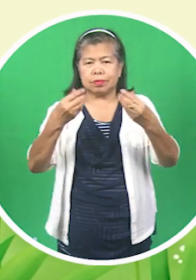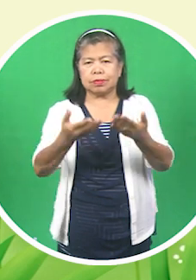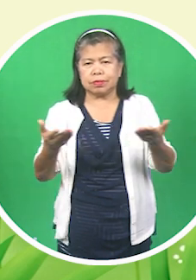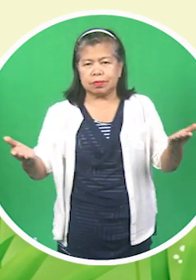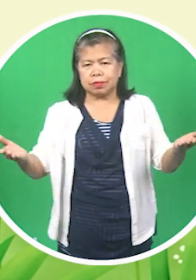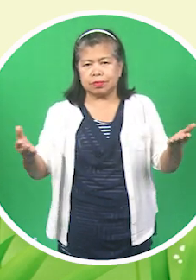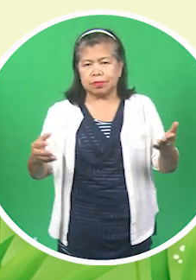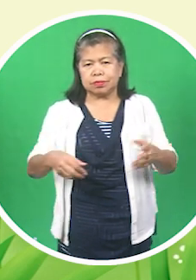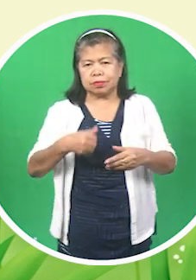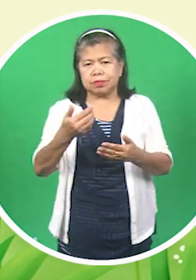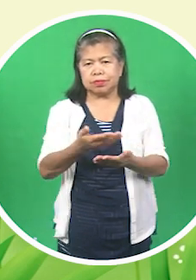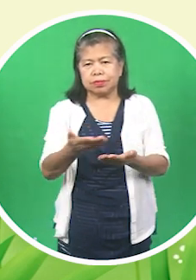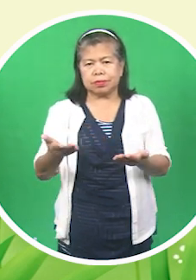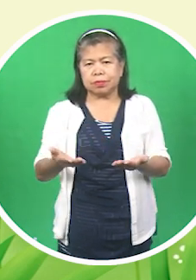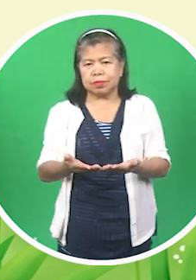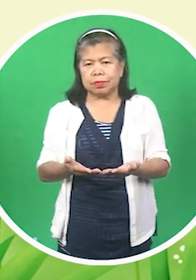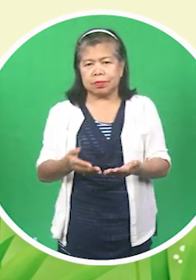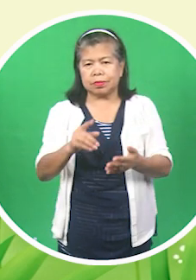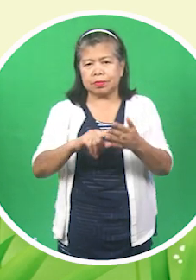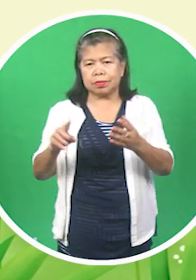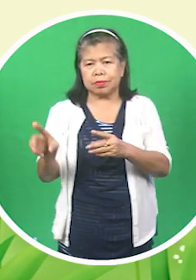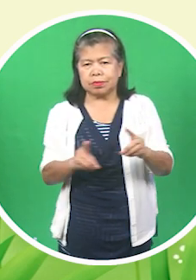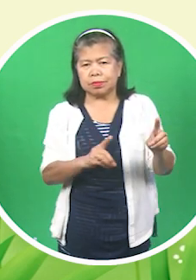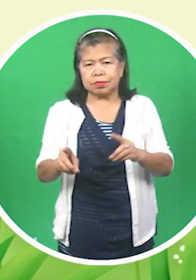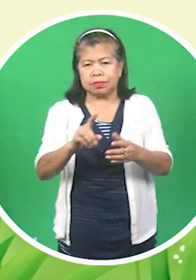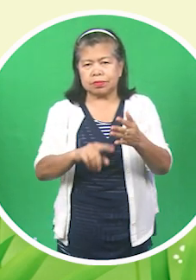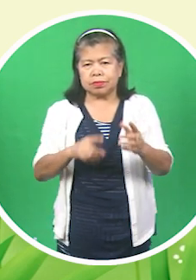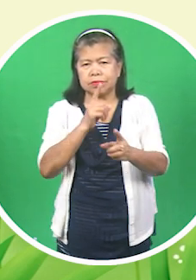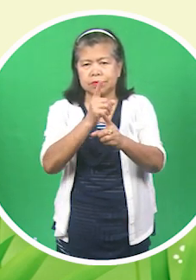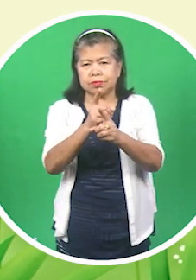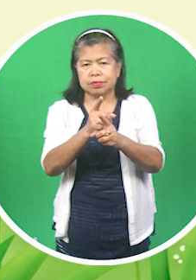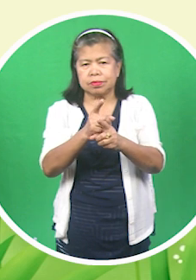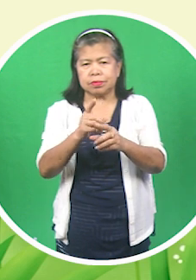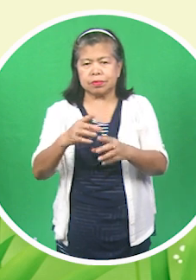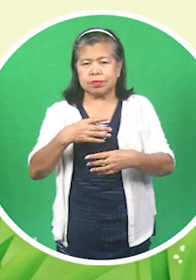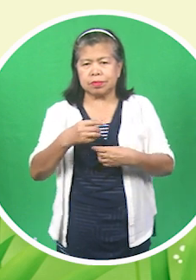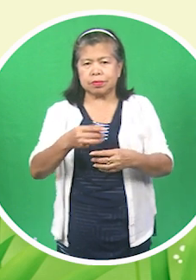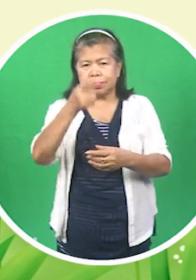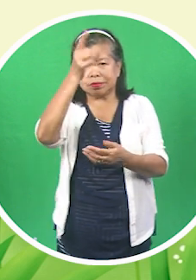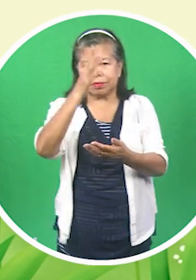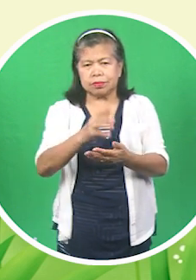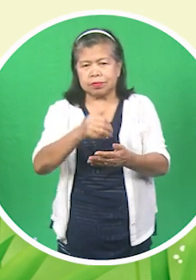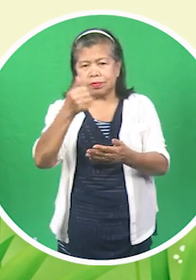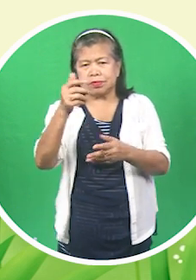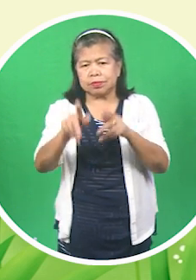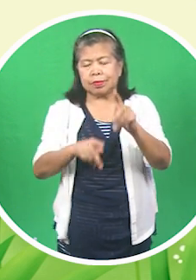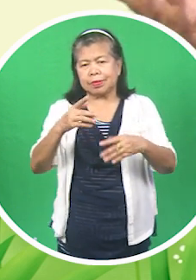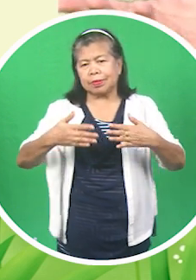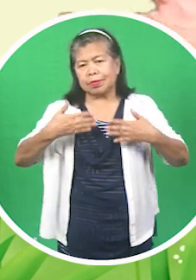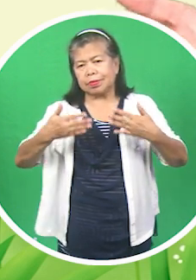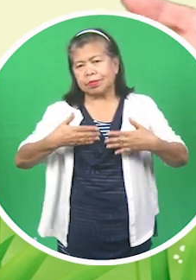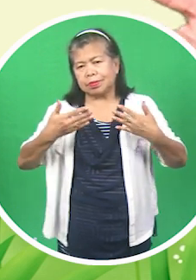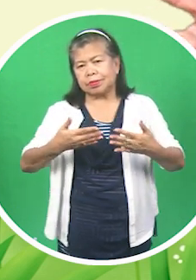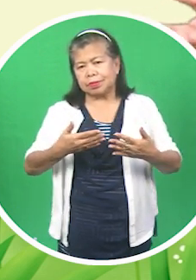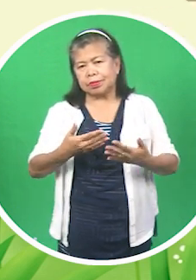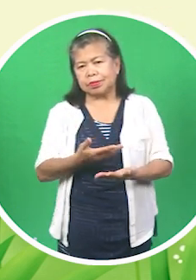than any material wealth we can ever have. When we do what is right, we make God and other